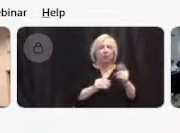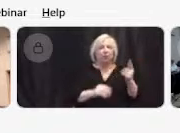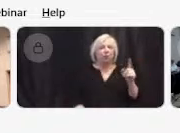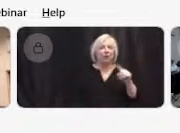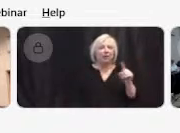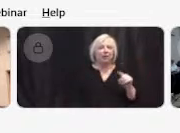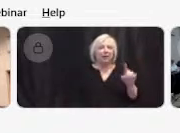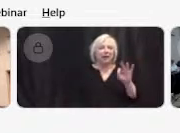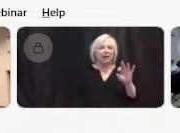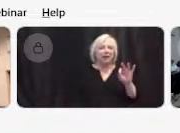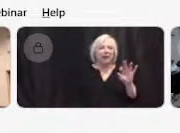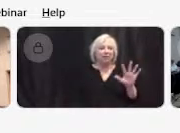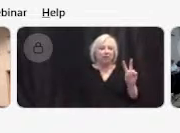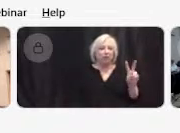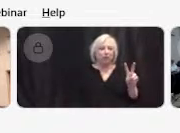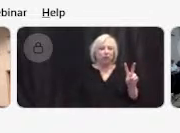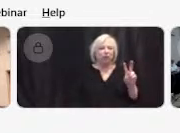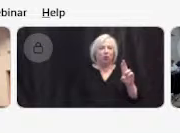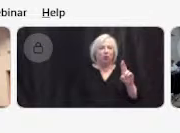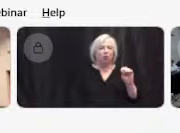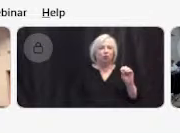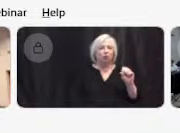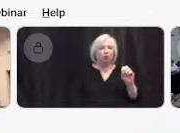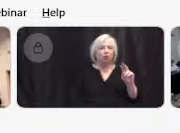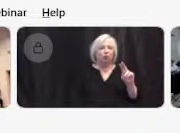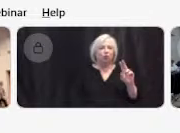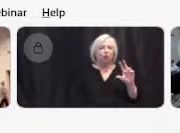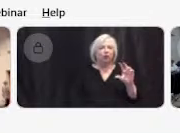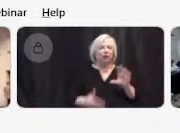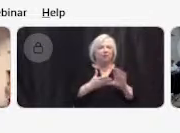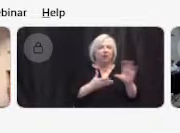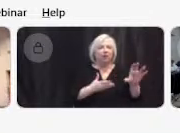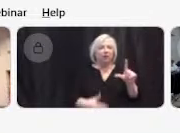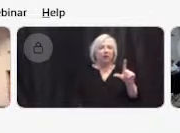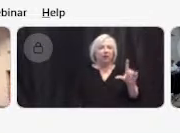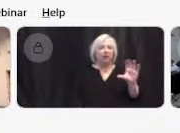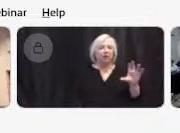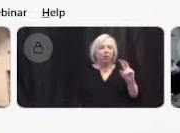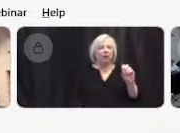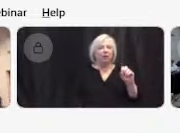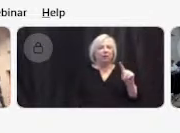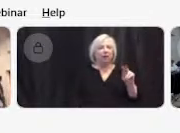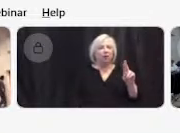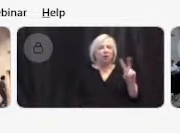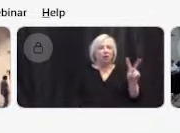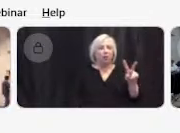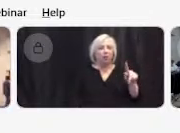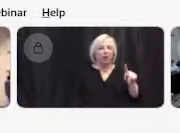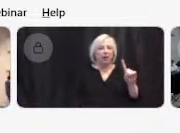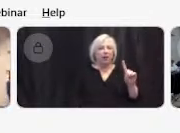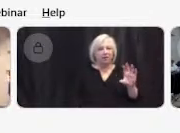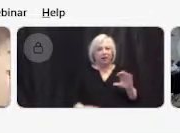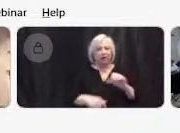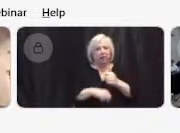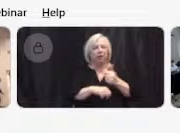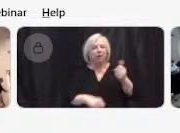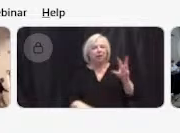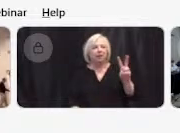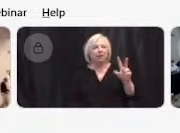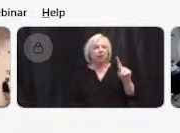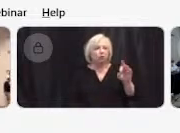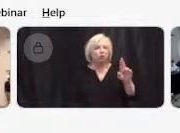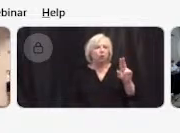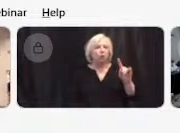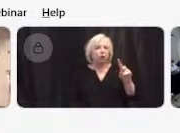number Z9952, Rose Investments LLC 1 STR2 PDC, located at 16 Tortoise